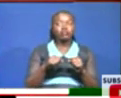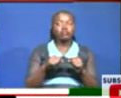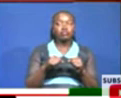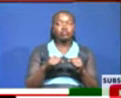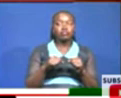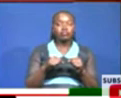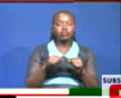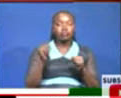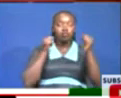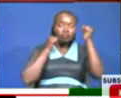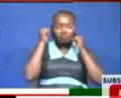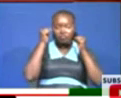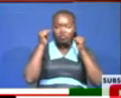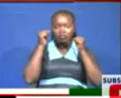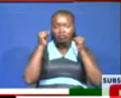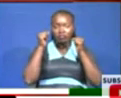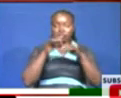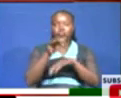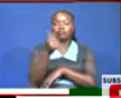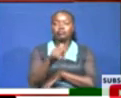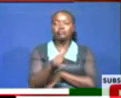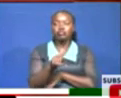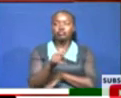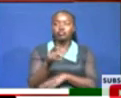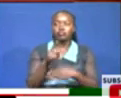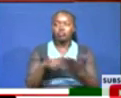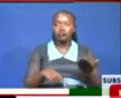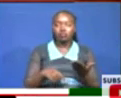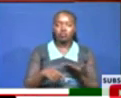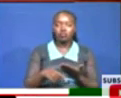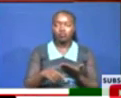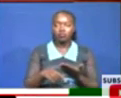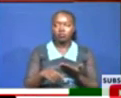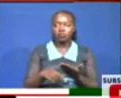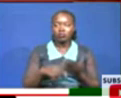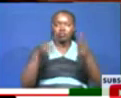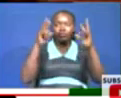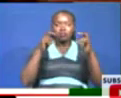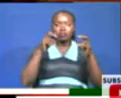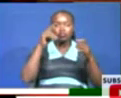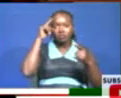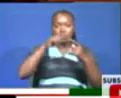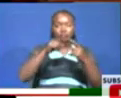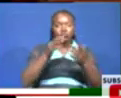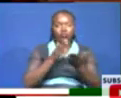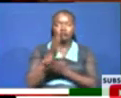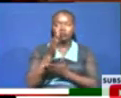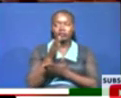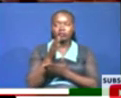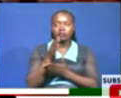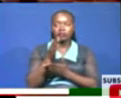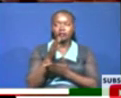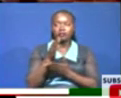forces are not yet deployed. What the motion is seeking to do is to approve that